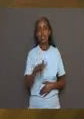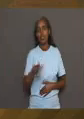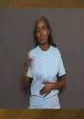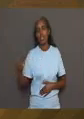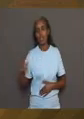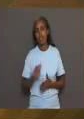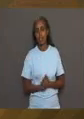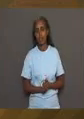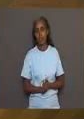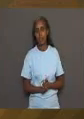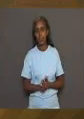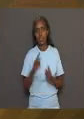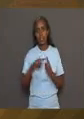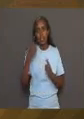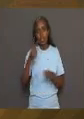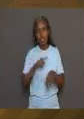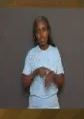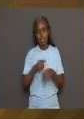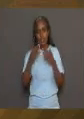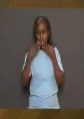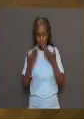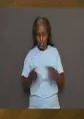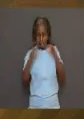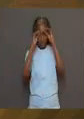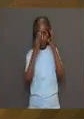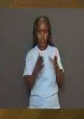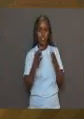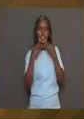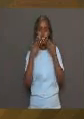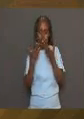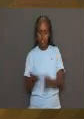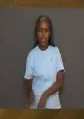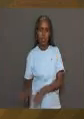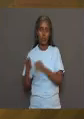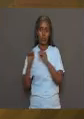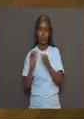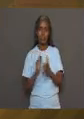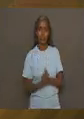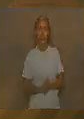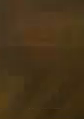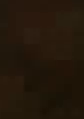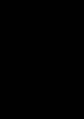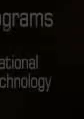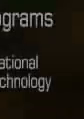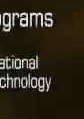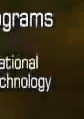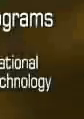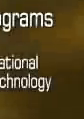of a line. Until next time, thank you, teacher. Thank you, students.